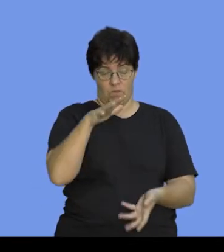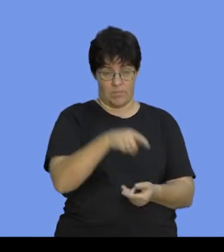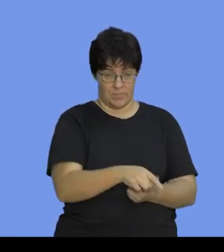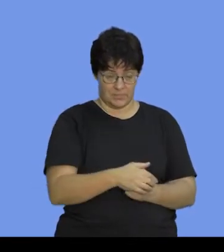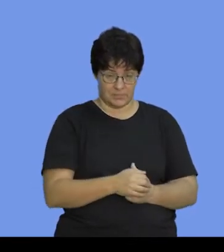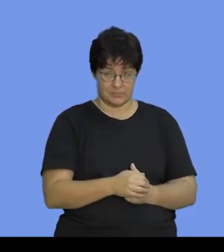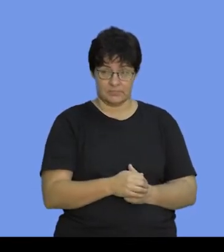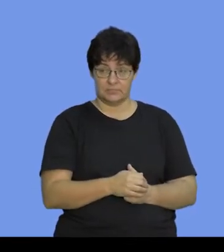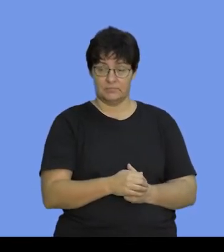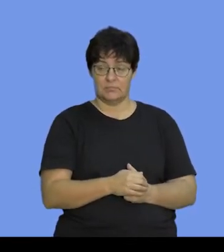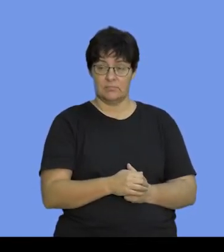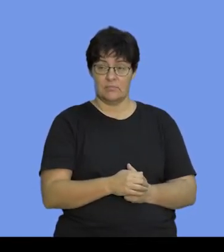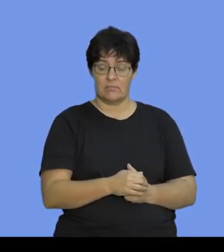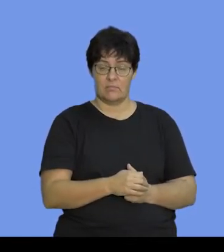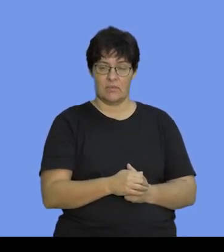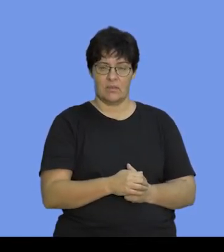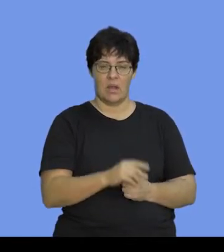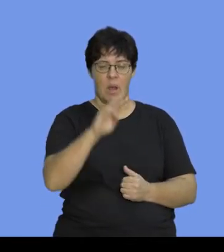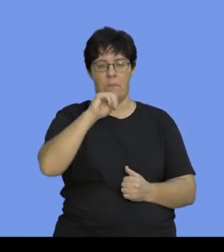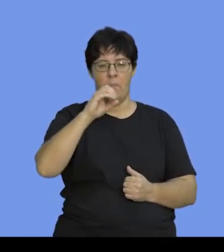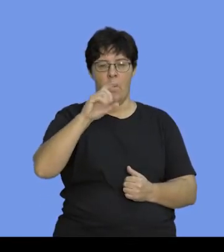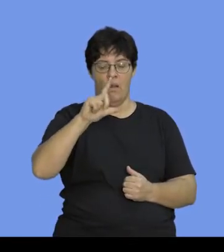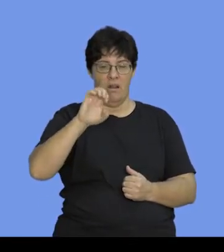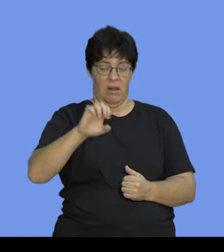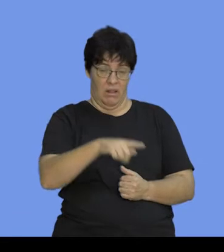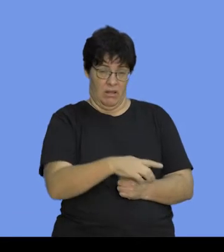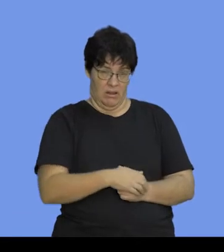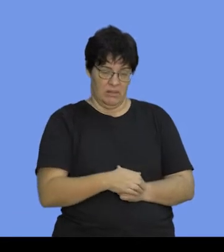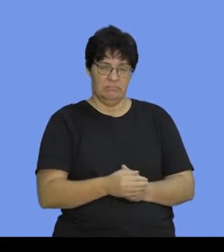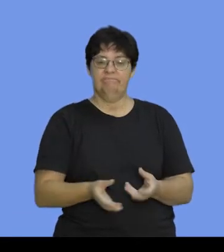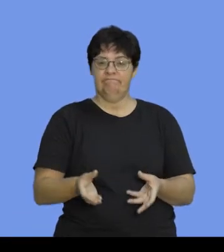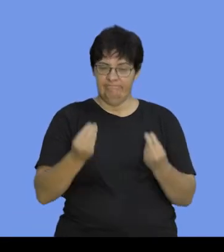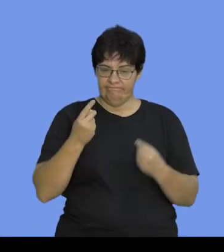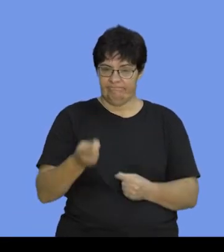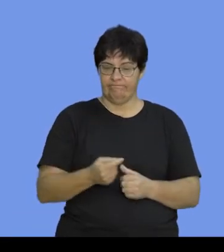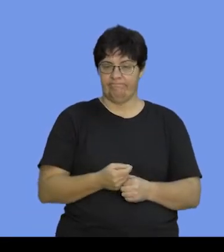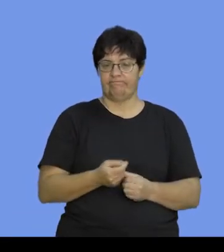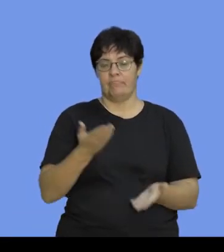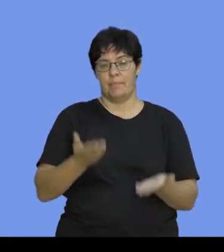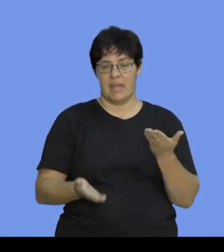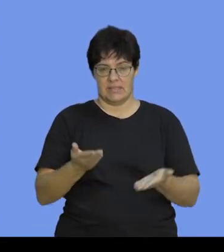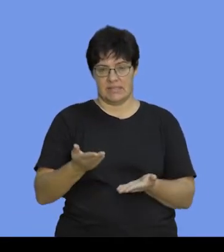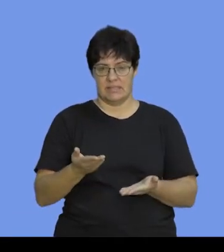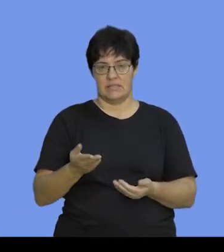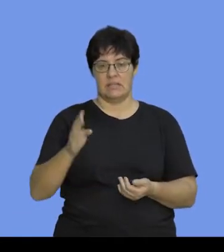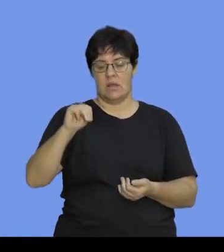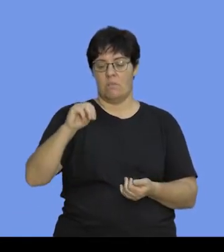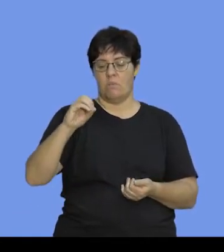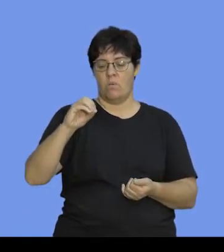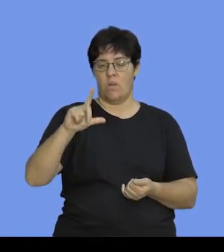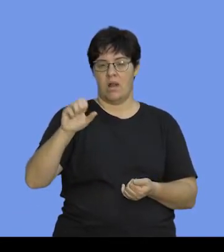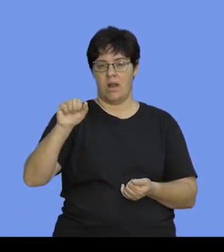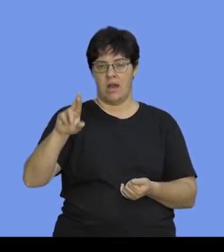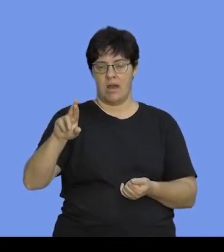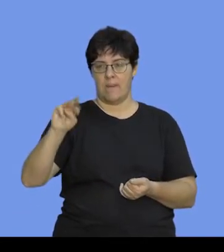volume, right? And then that's the moles. Okay, we can get this from the mass over molar mass